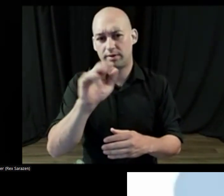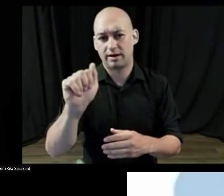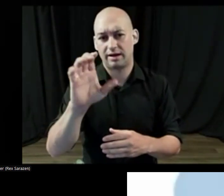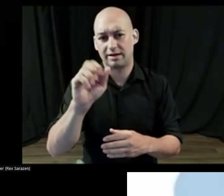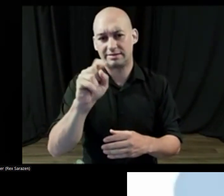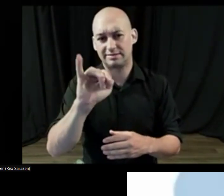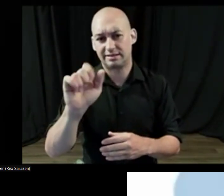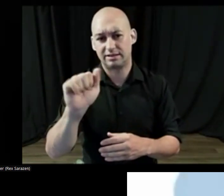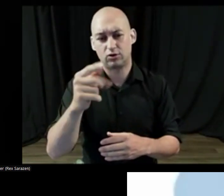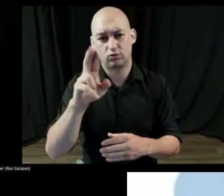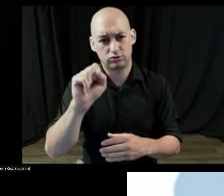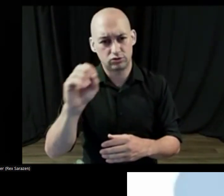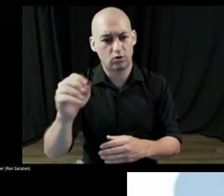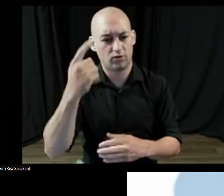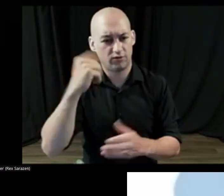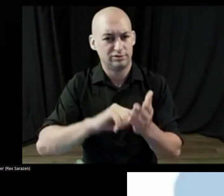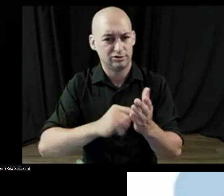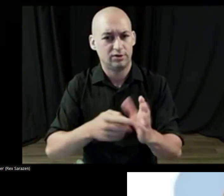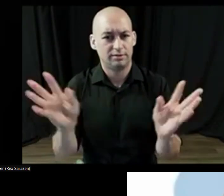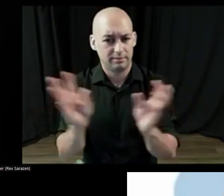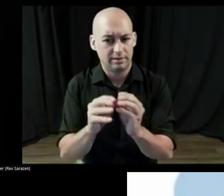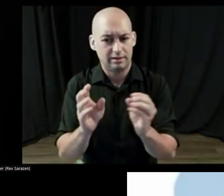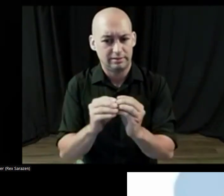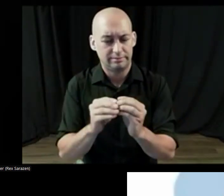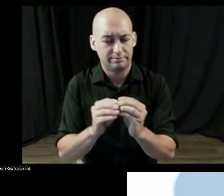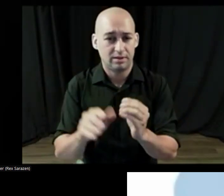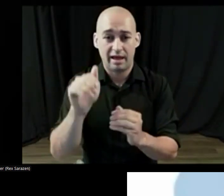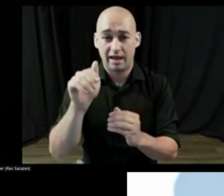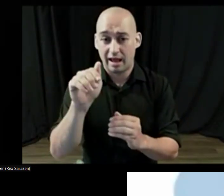we kick off this meeting. And as you listen and